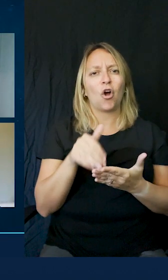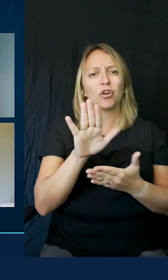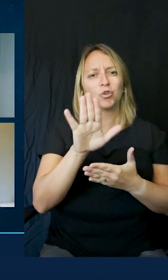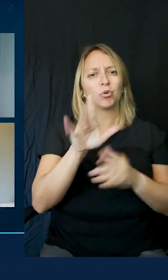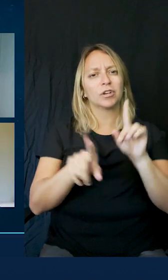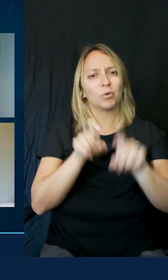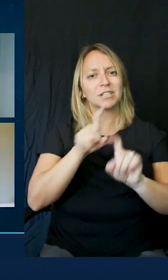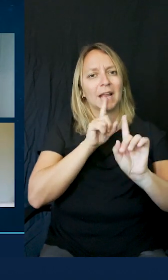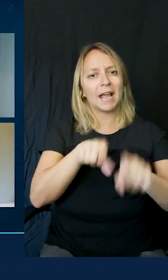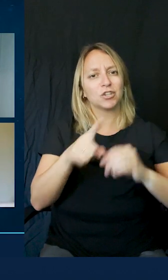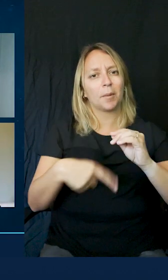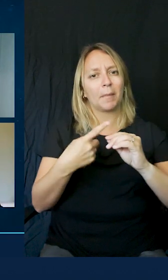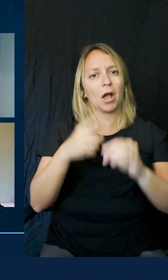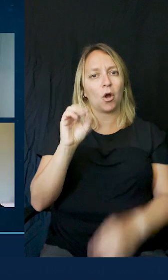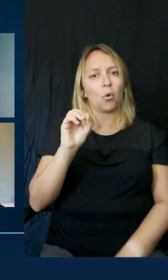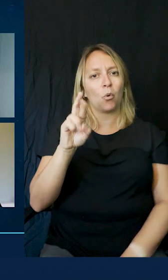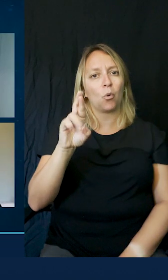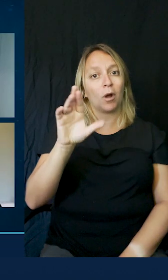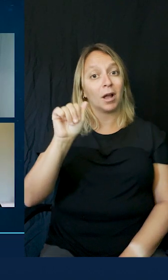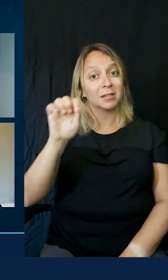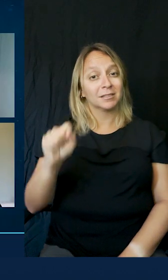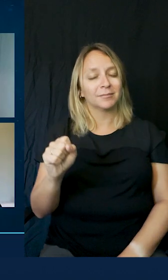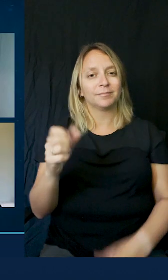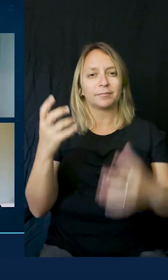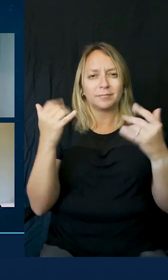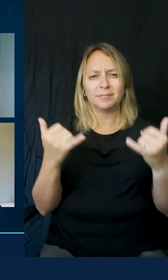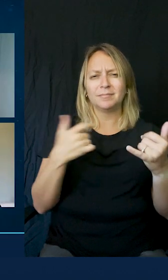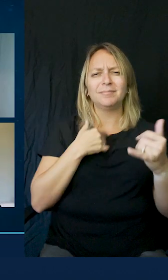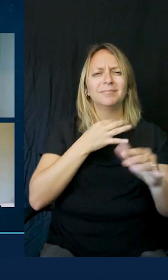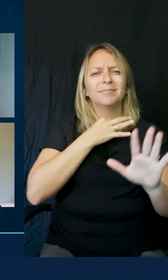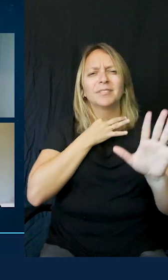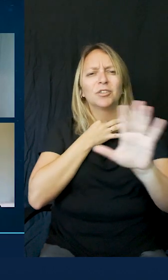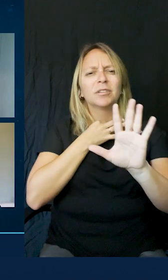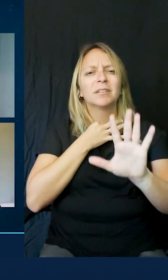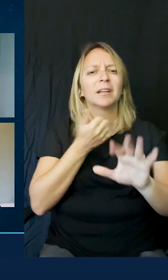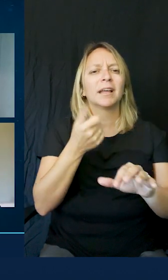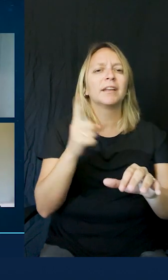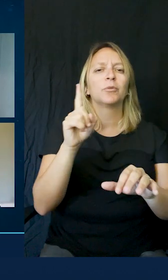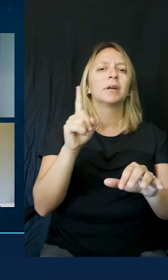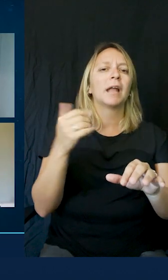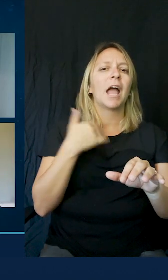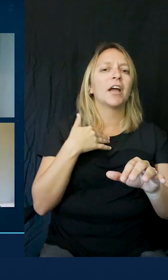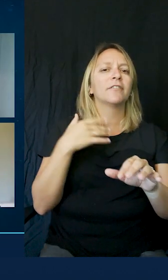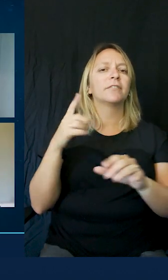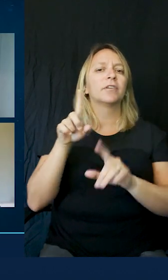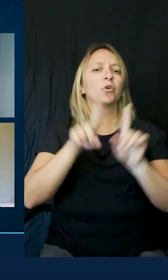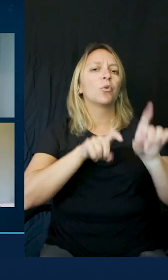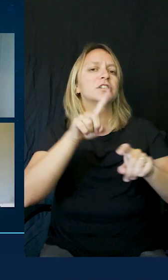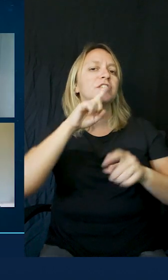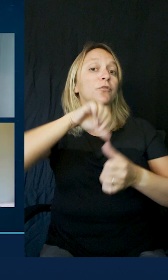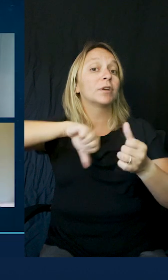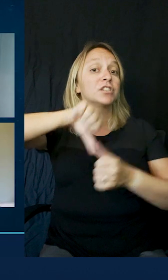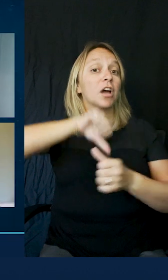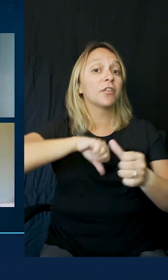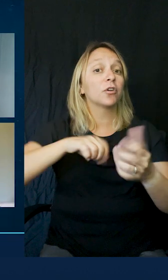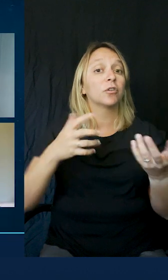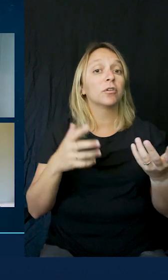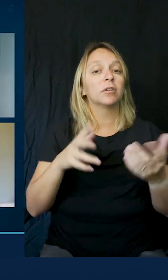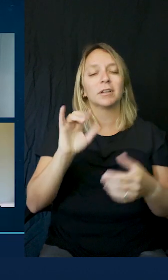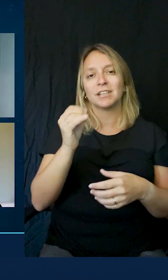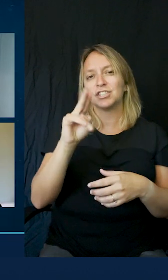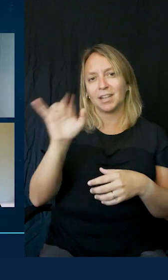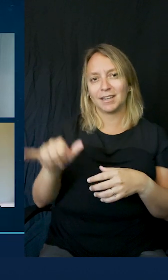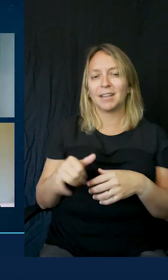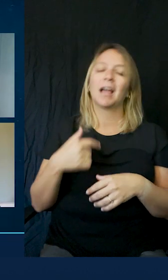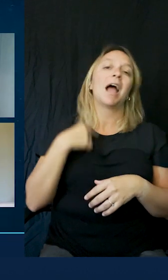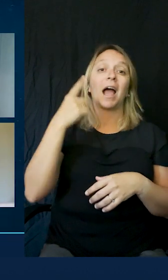answered. Now, while we're organizing a few questions, I'm curious, do any of you have questions for each other? Yeah, Jenny. I